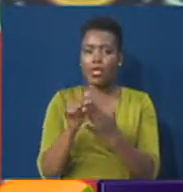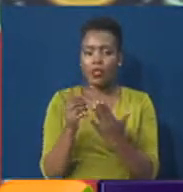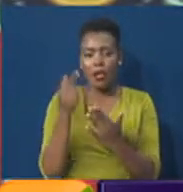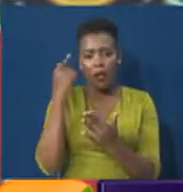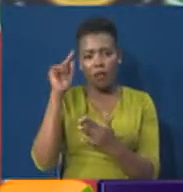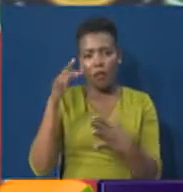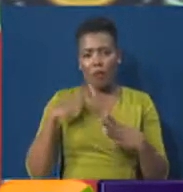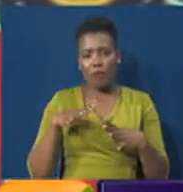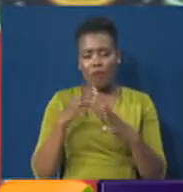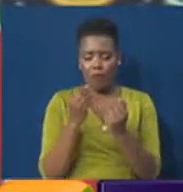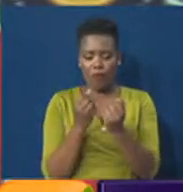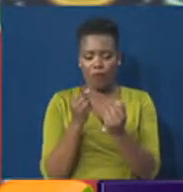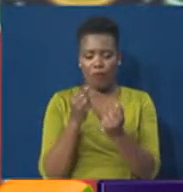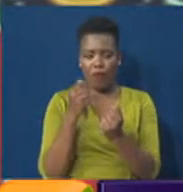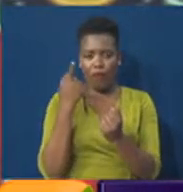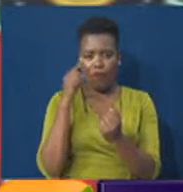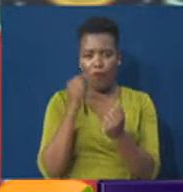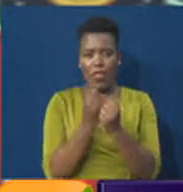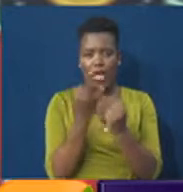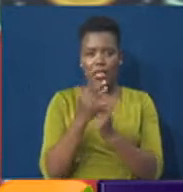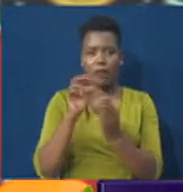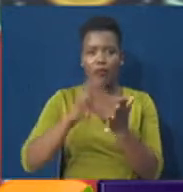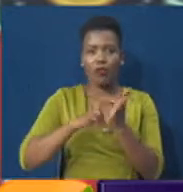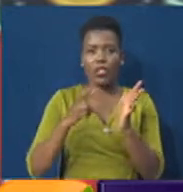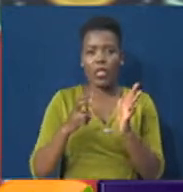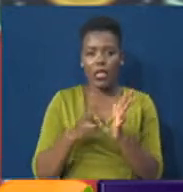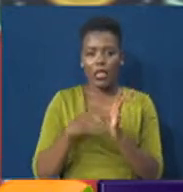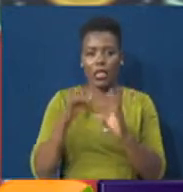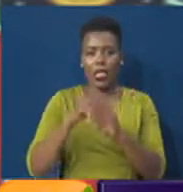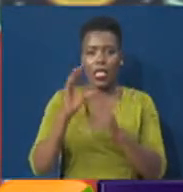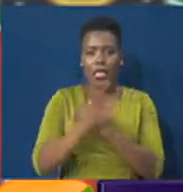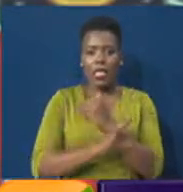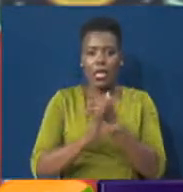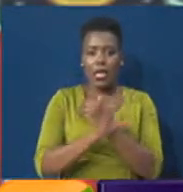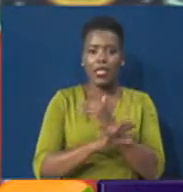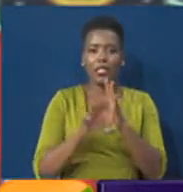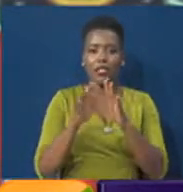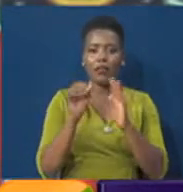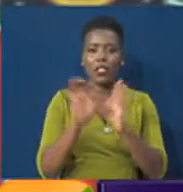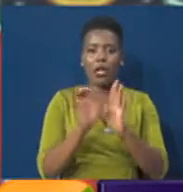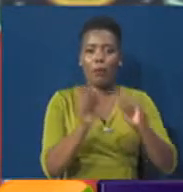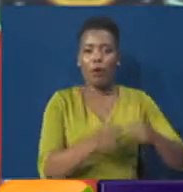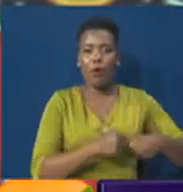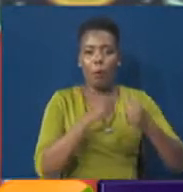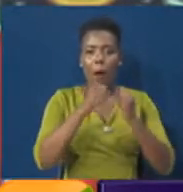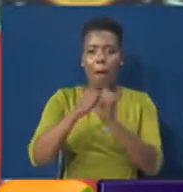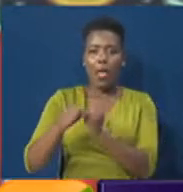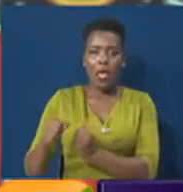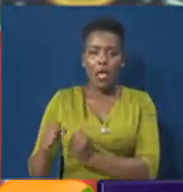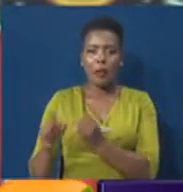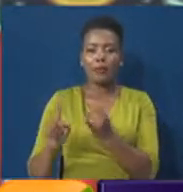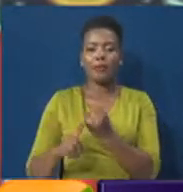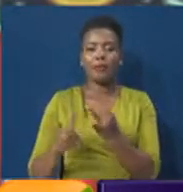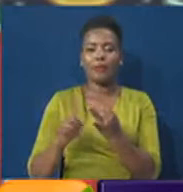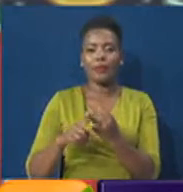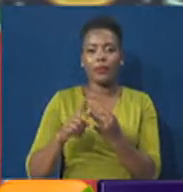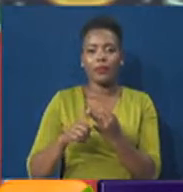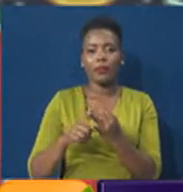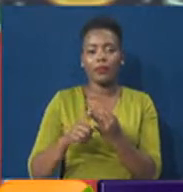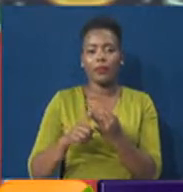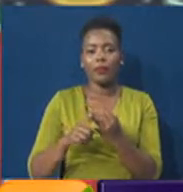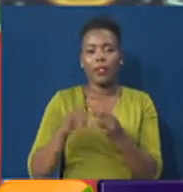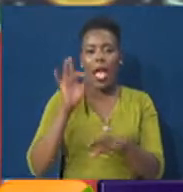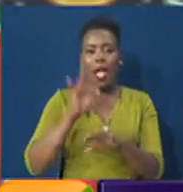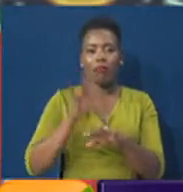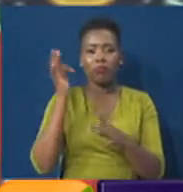those 13 projects, and it cuts across the country. Mm-hmm. We have in Homa Bay, we have in Embu, we have in